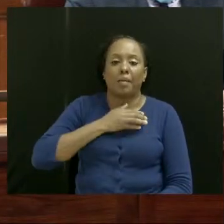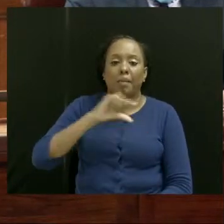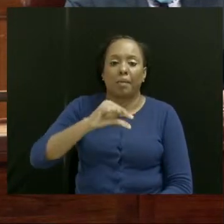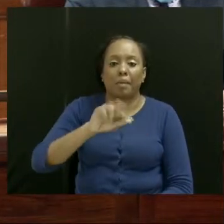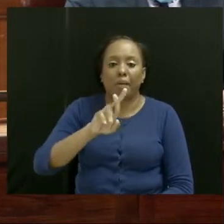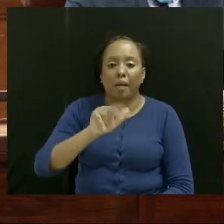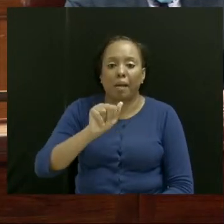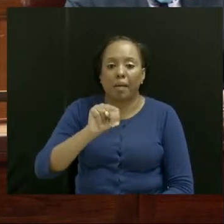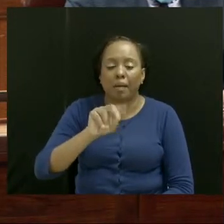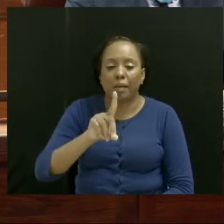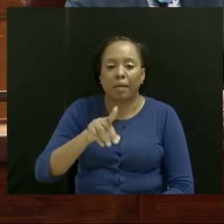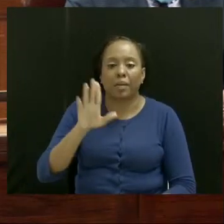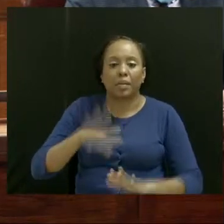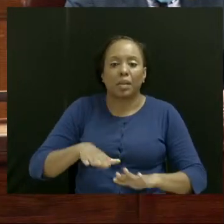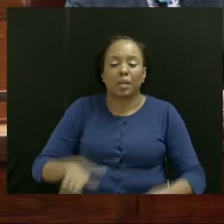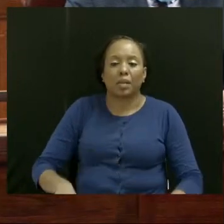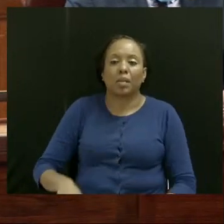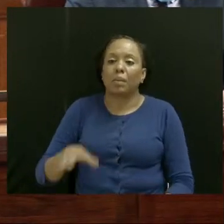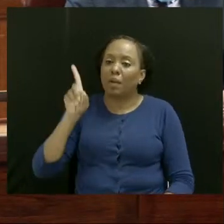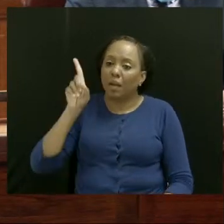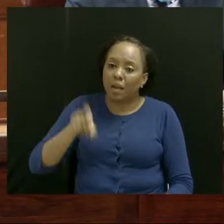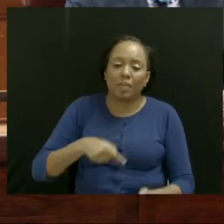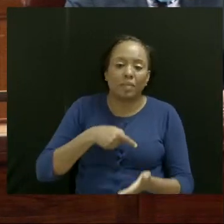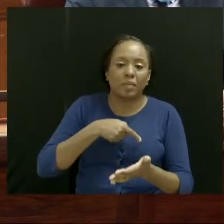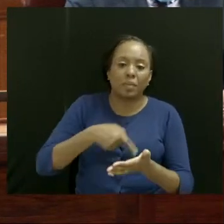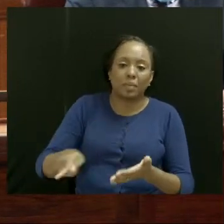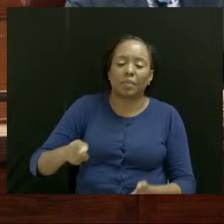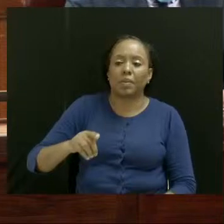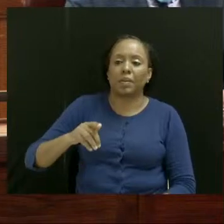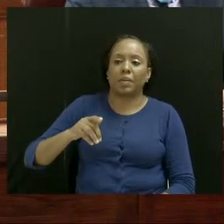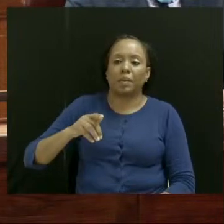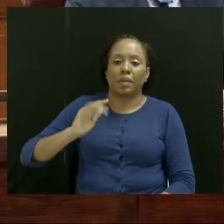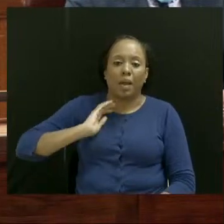country at this time, creates.